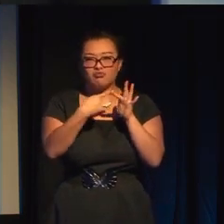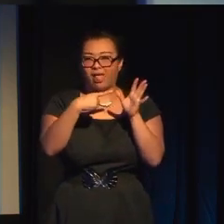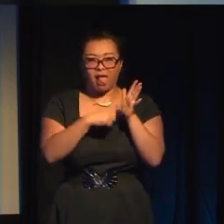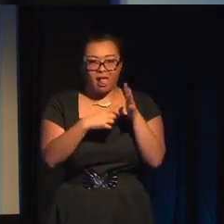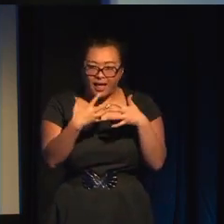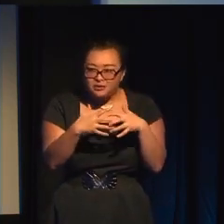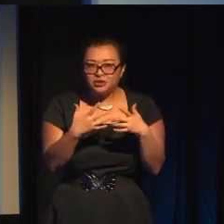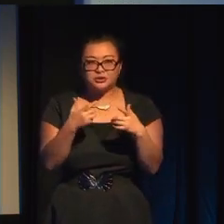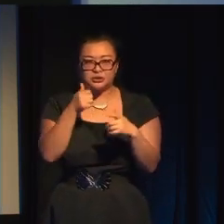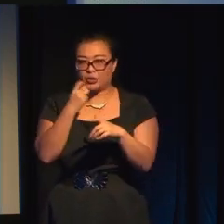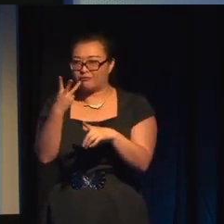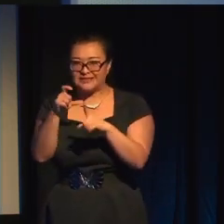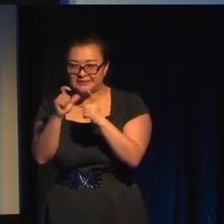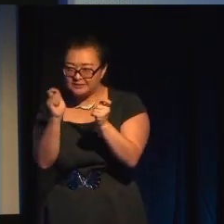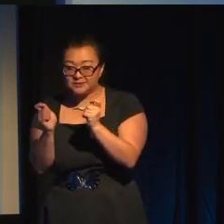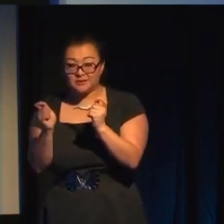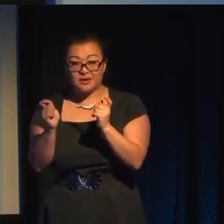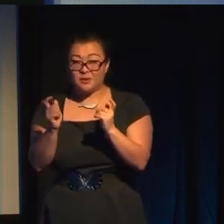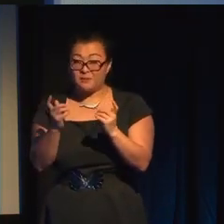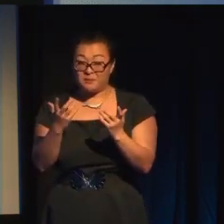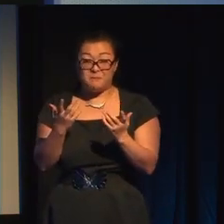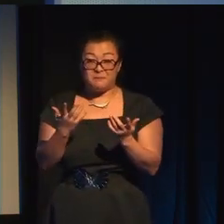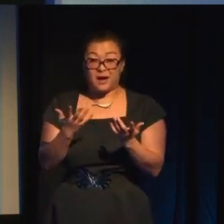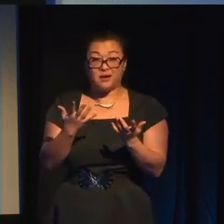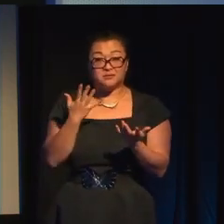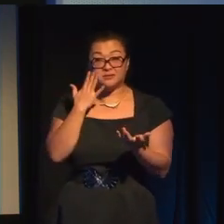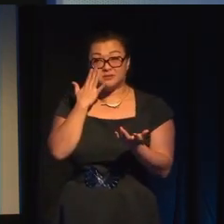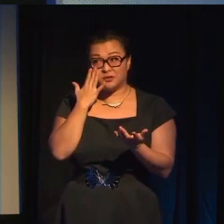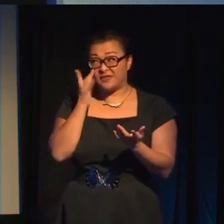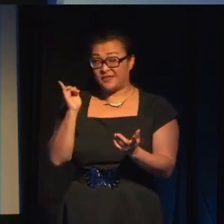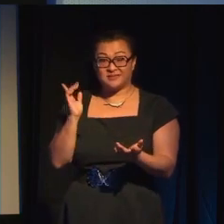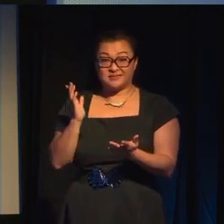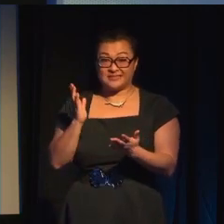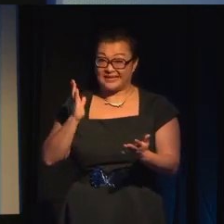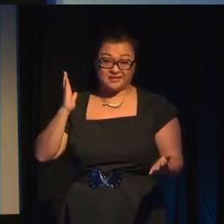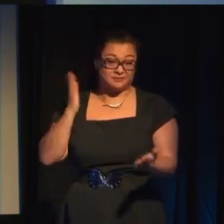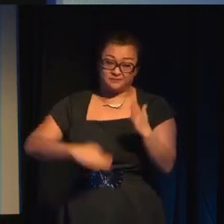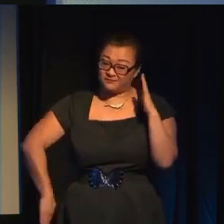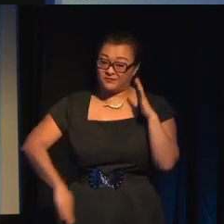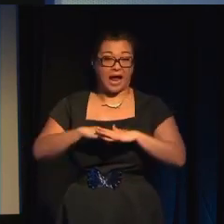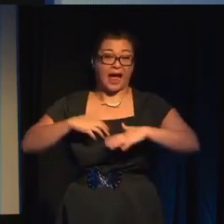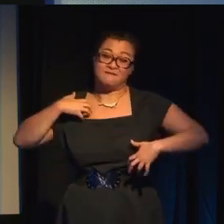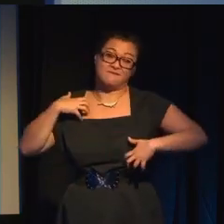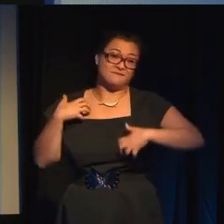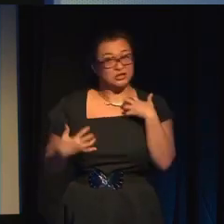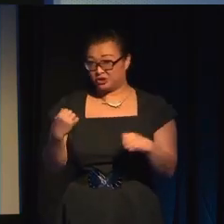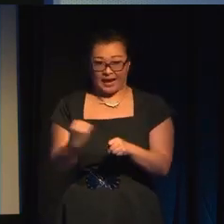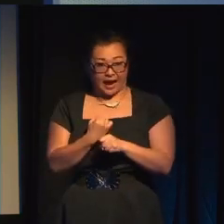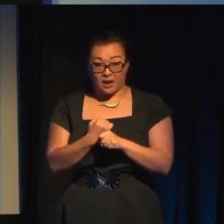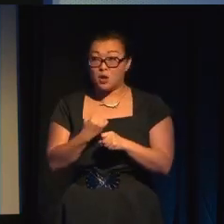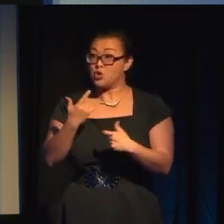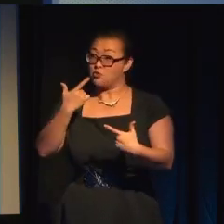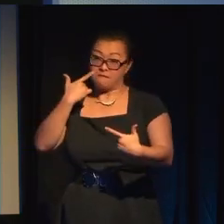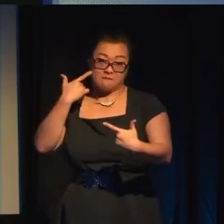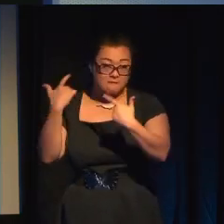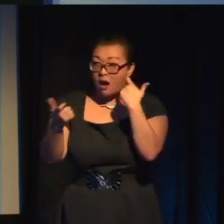heart, absolutely, unashamedly, an adventure game where you talk to people, you find out what the story is, you drive the story through puzzles, and